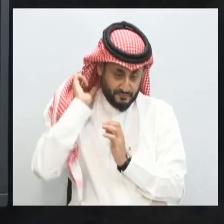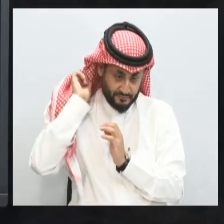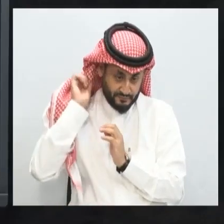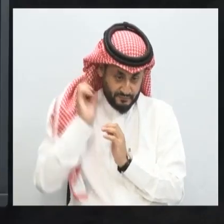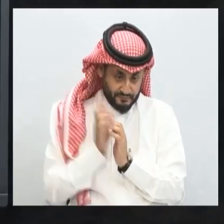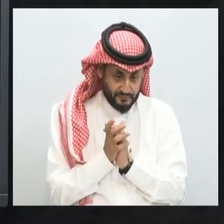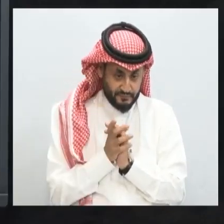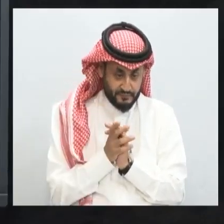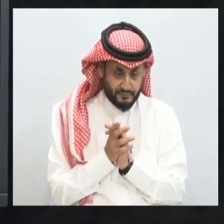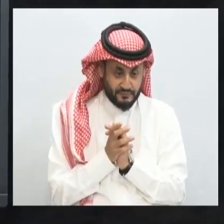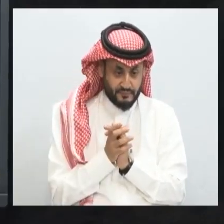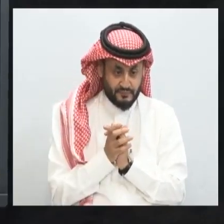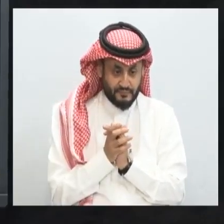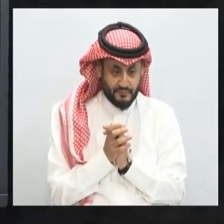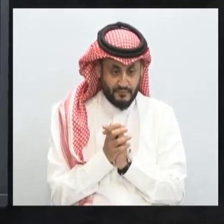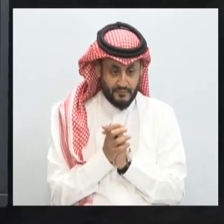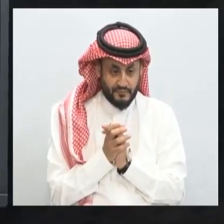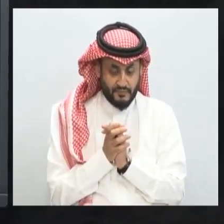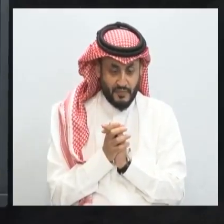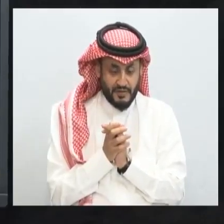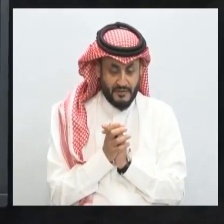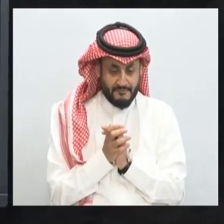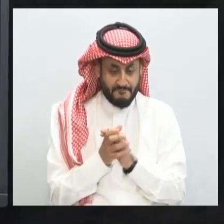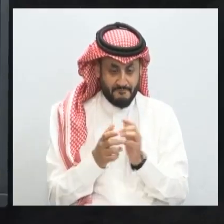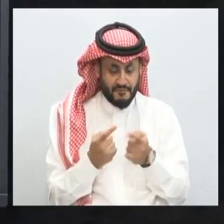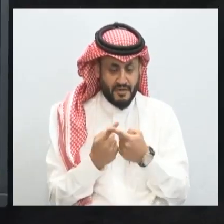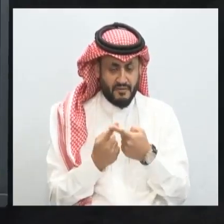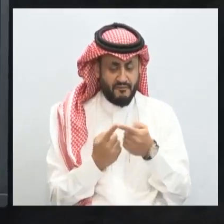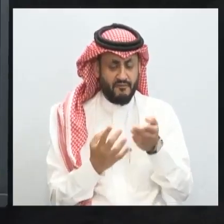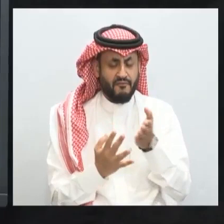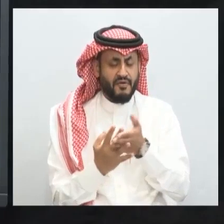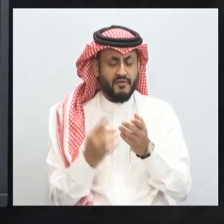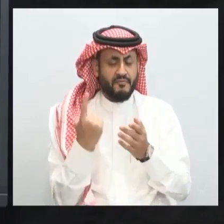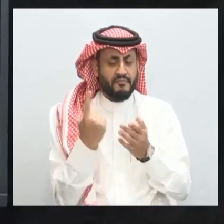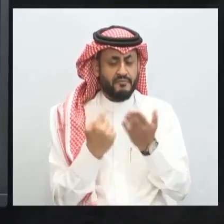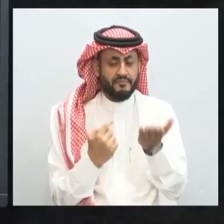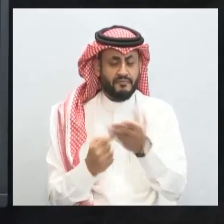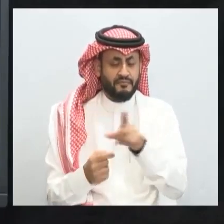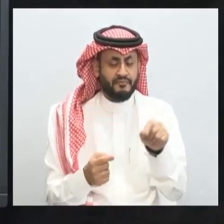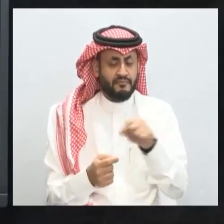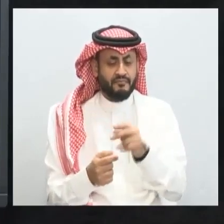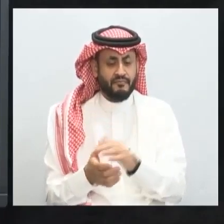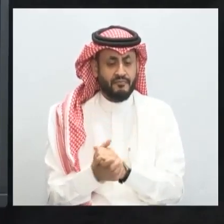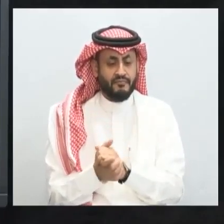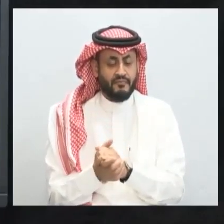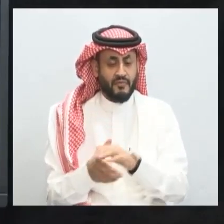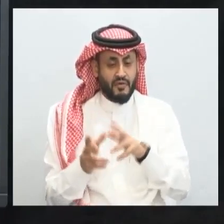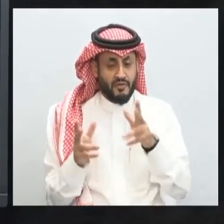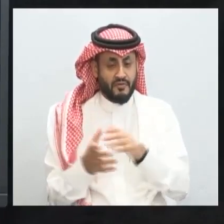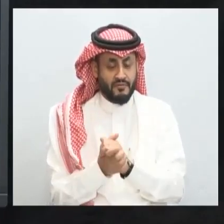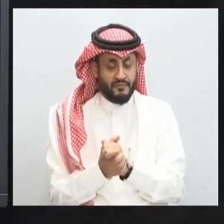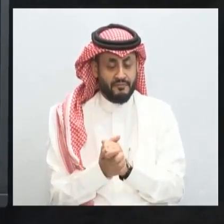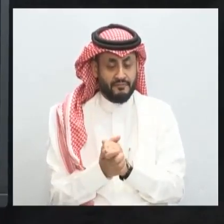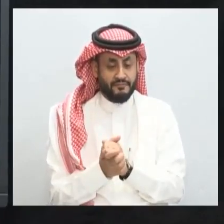reading. We're going to start with the first part here. Now, as usual, we have the comprehension, we have a